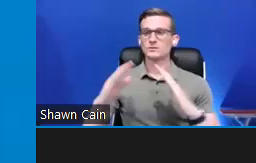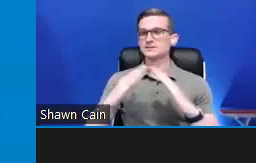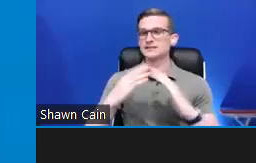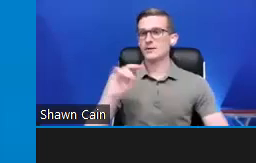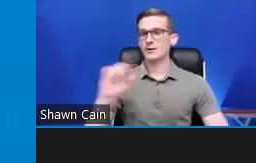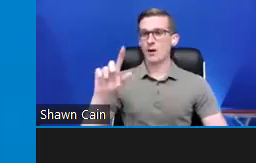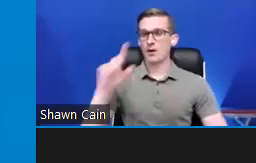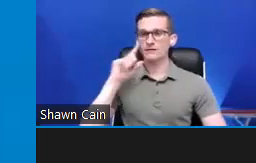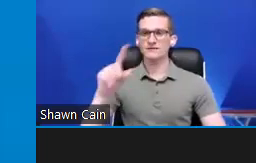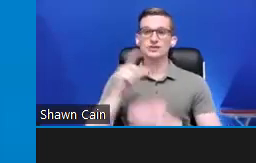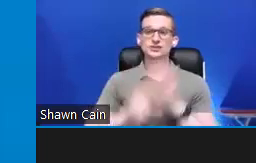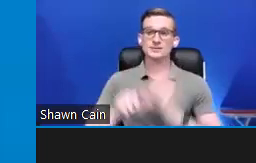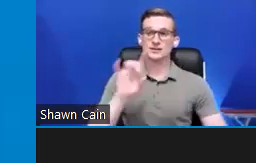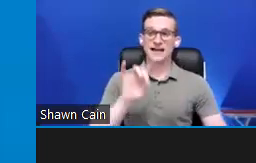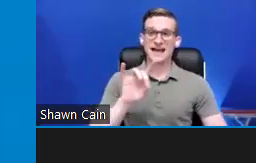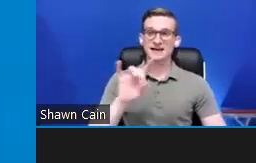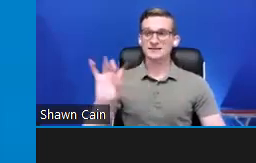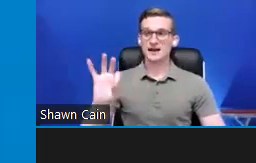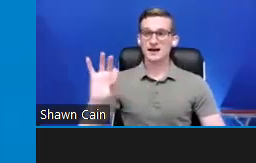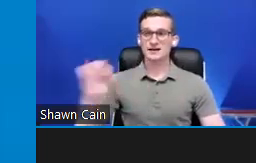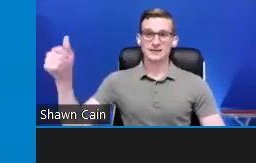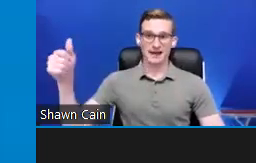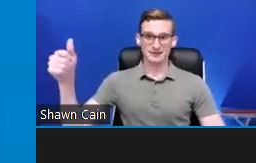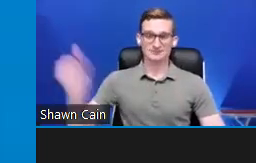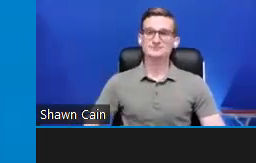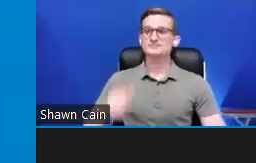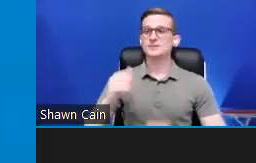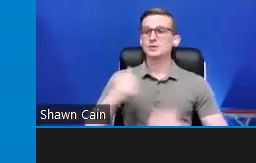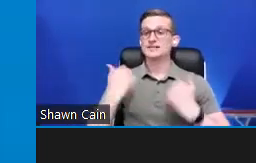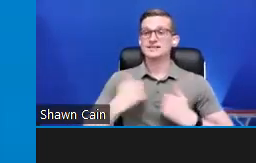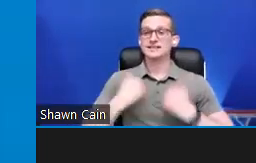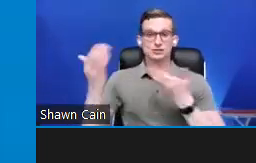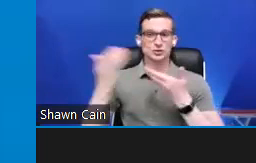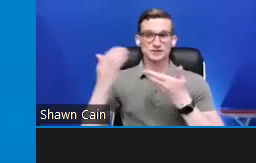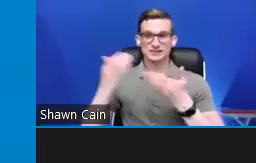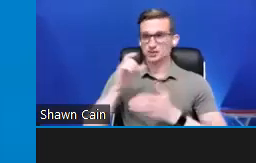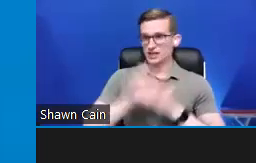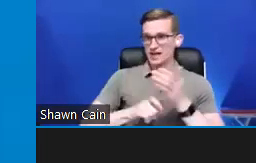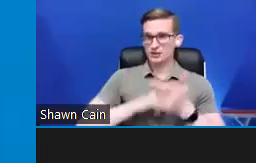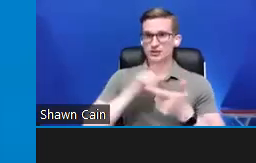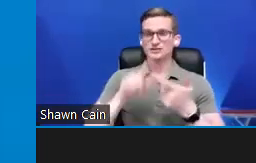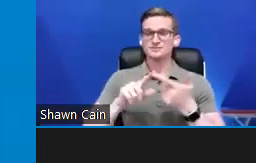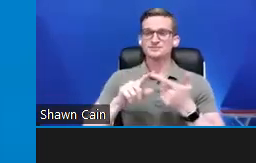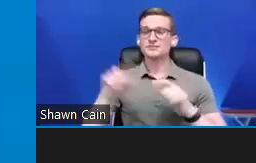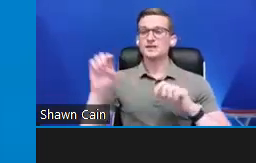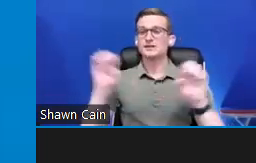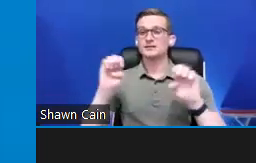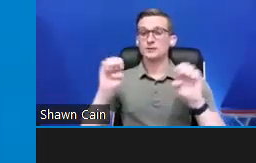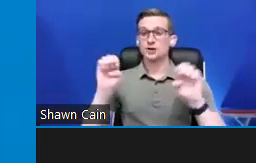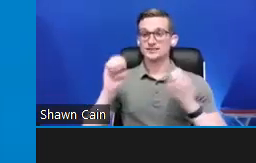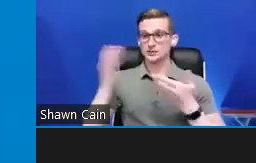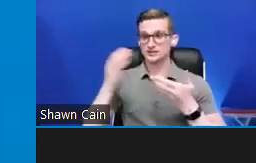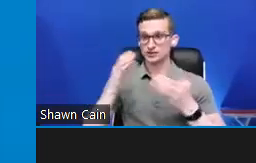8, 9, and 10. So that is our residential services chapter, our crisis and emergency services